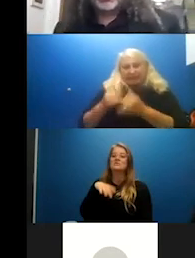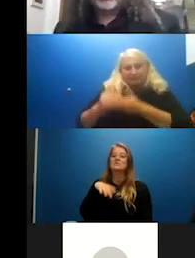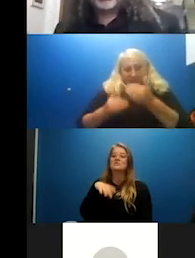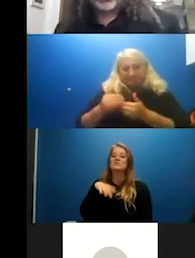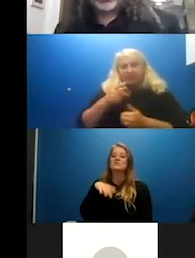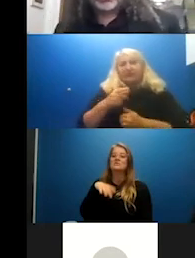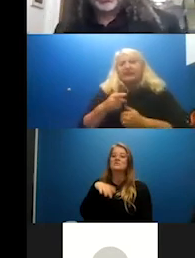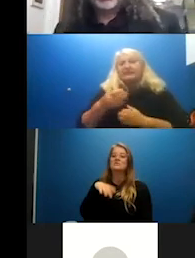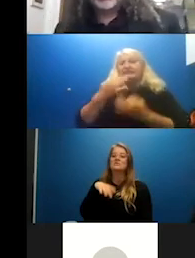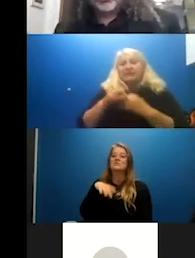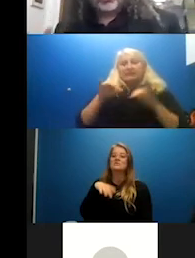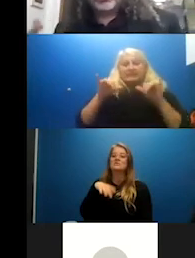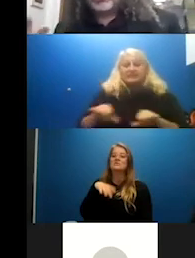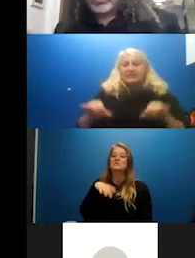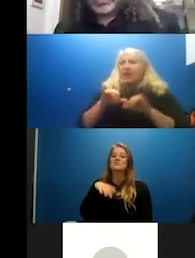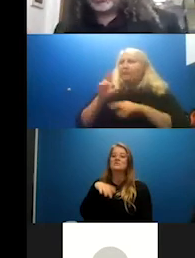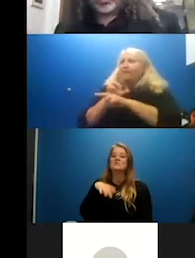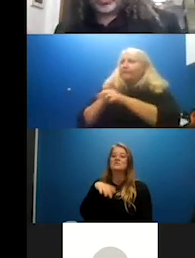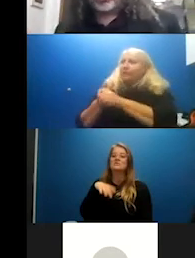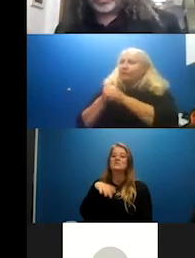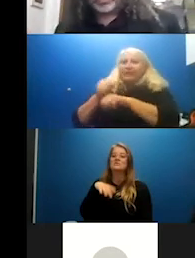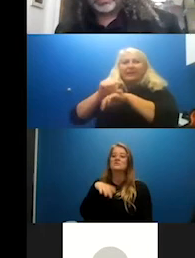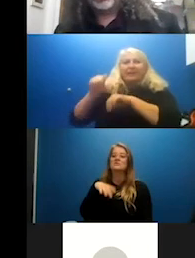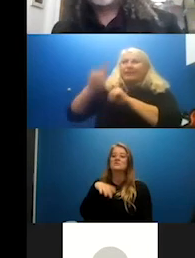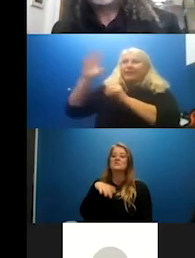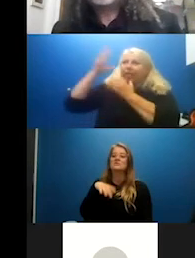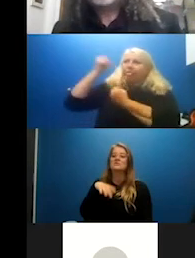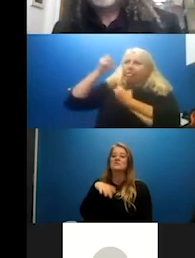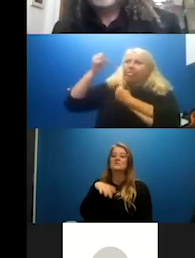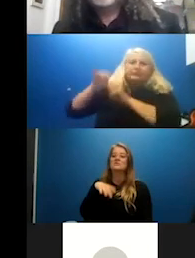government-sanctioned resources to community and cultural ones.